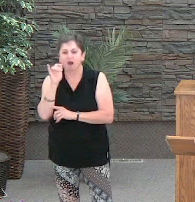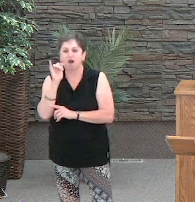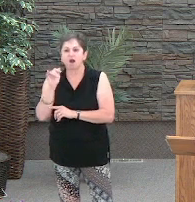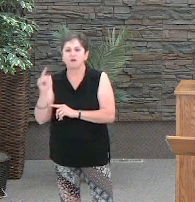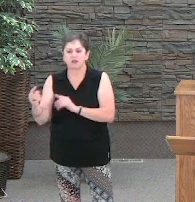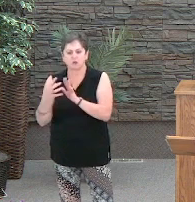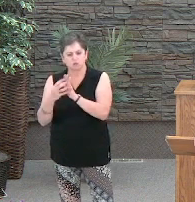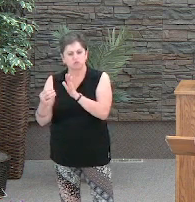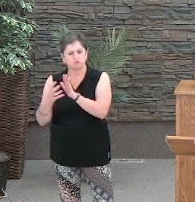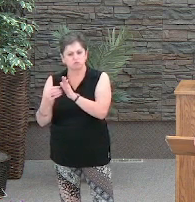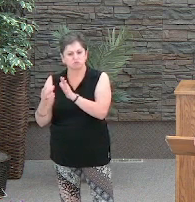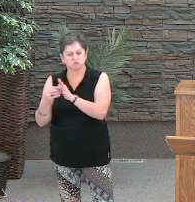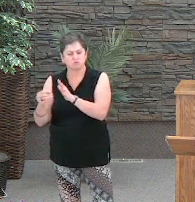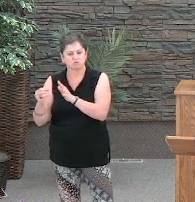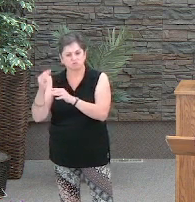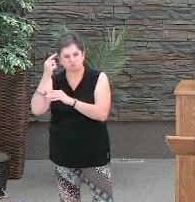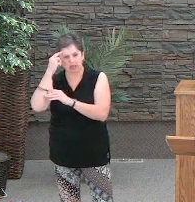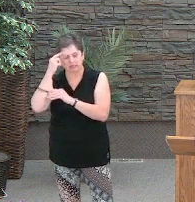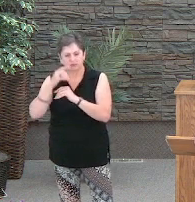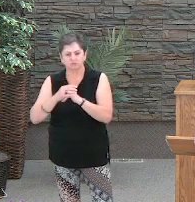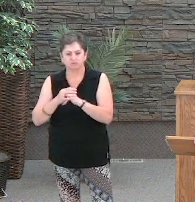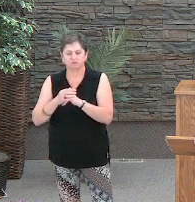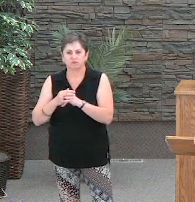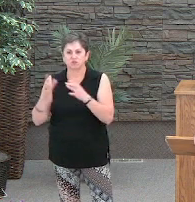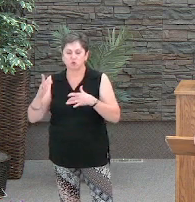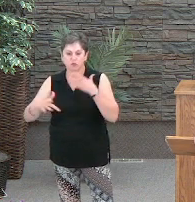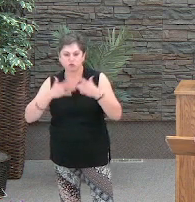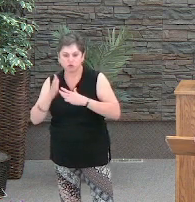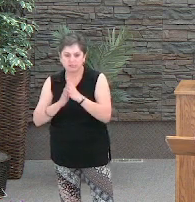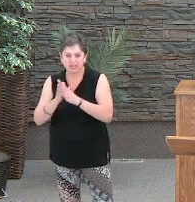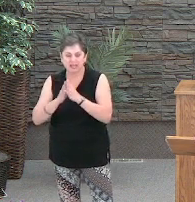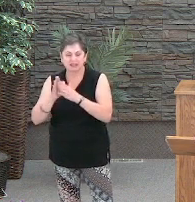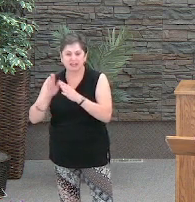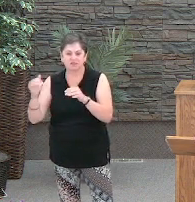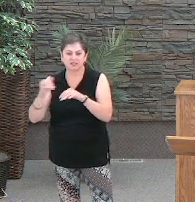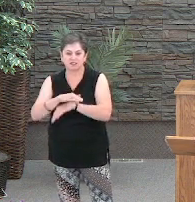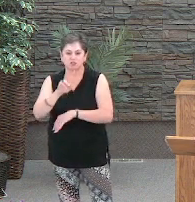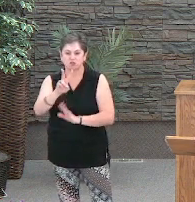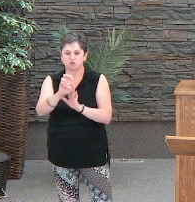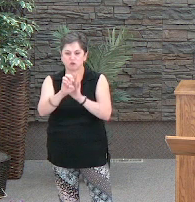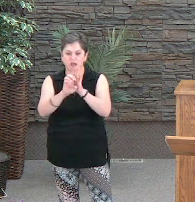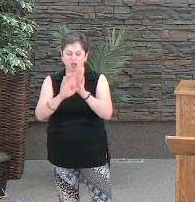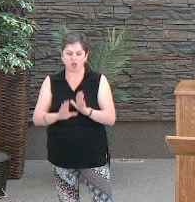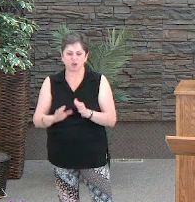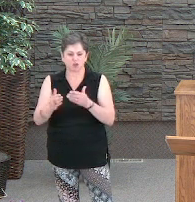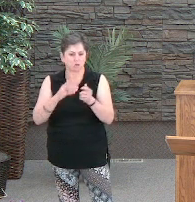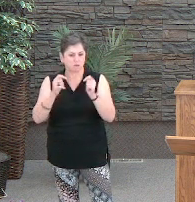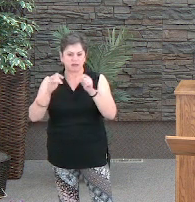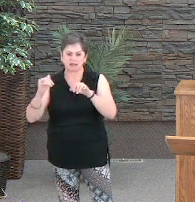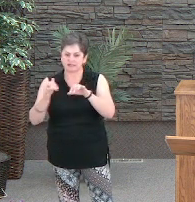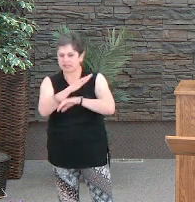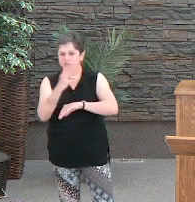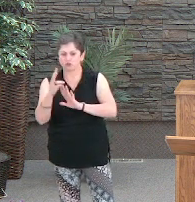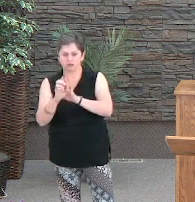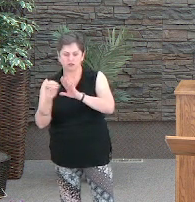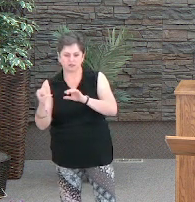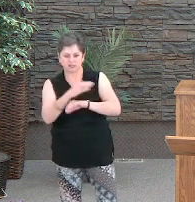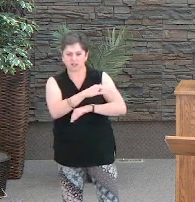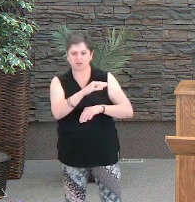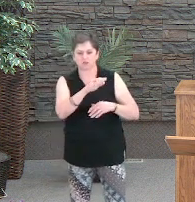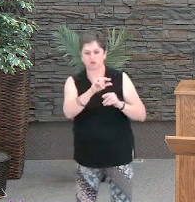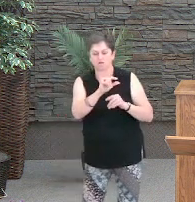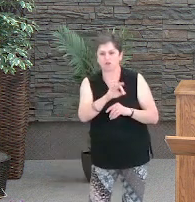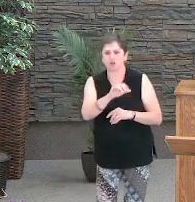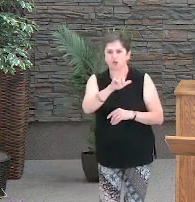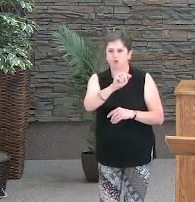replication, multiplication minded. They're so enthusiastic that they send two elders almost immediately to Great Falls. Luther Stainer